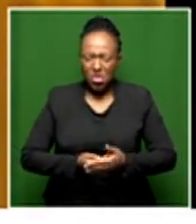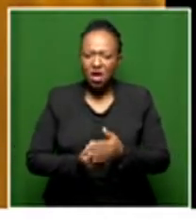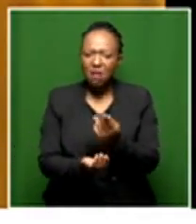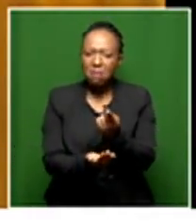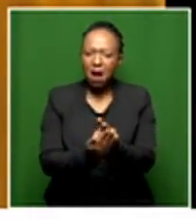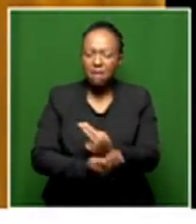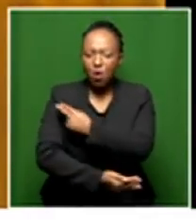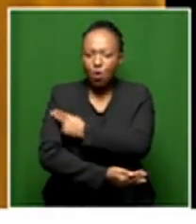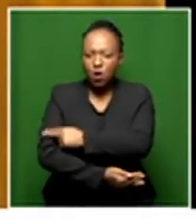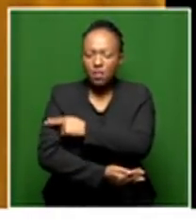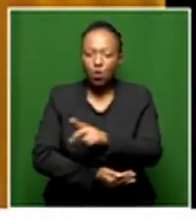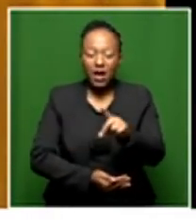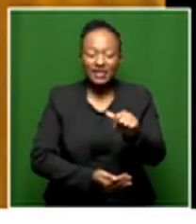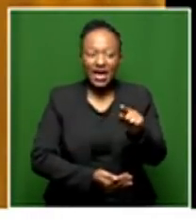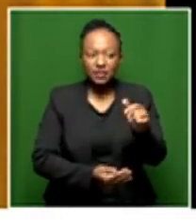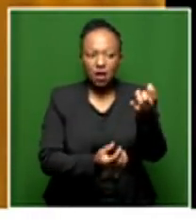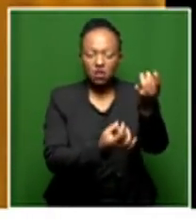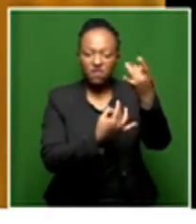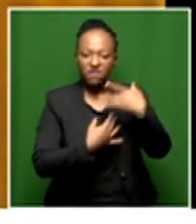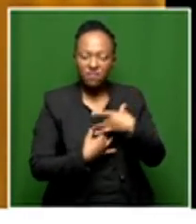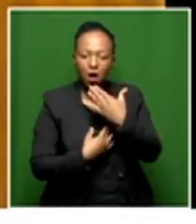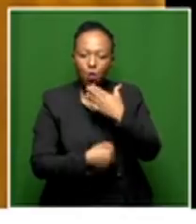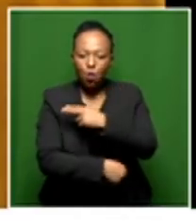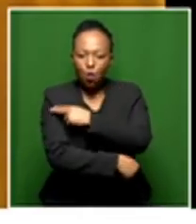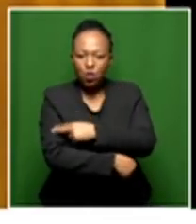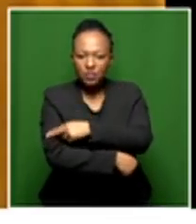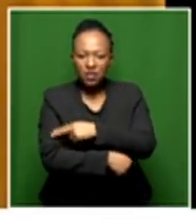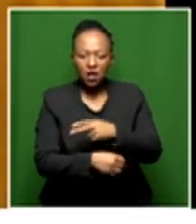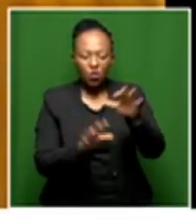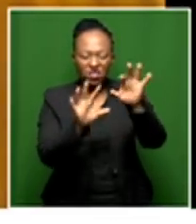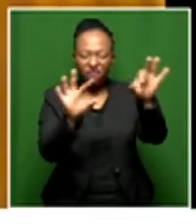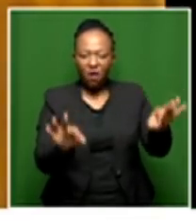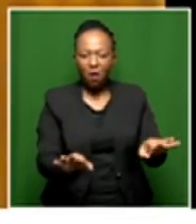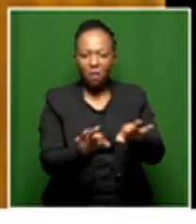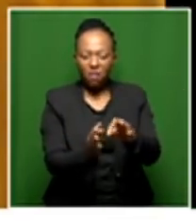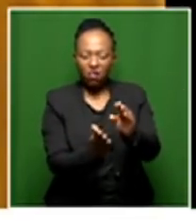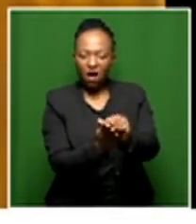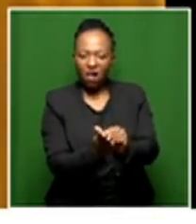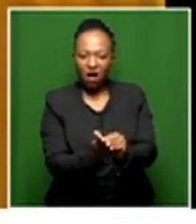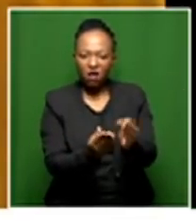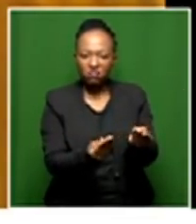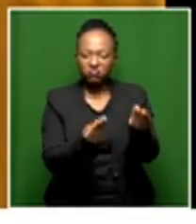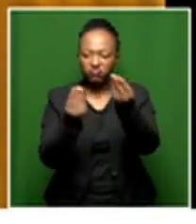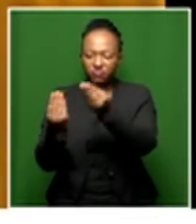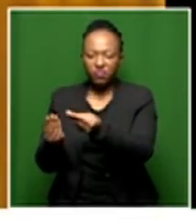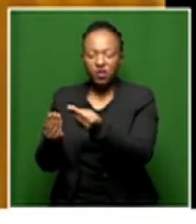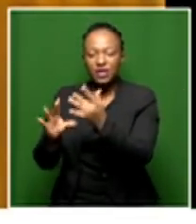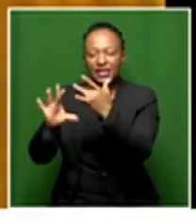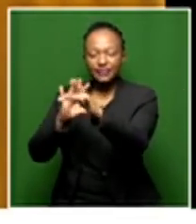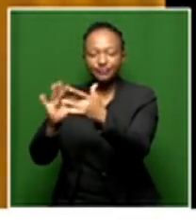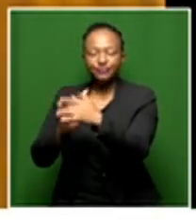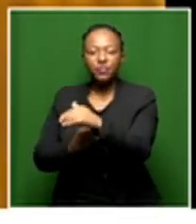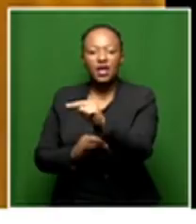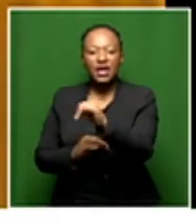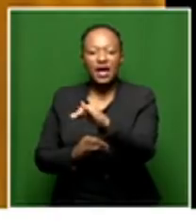get is reported to us by hospitals. They fill in an electronic form and they submit the data to NICD for every